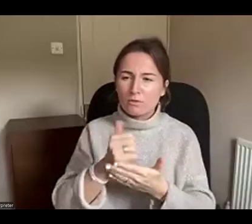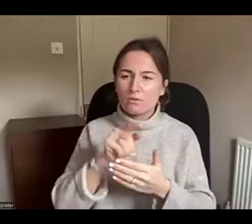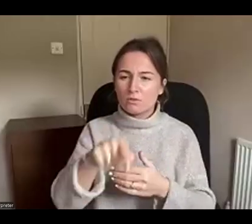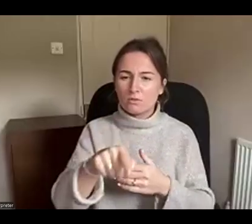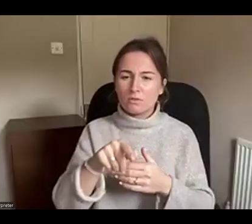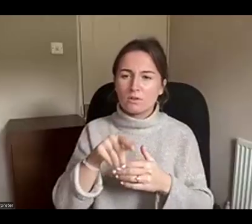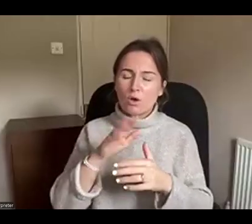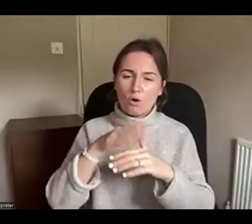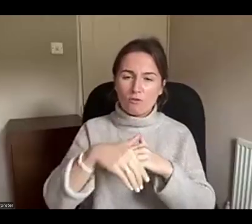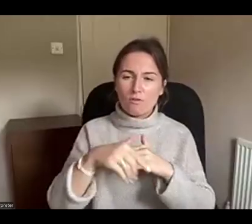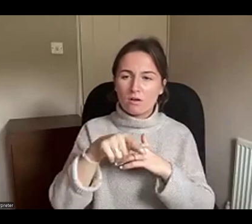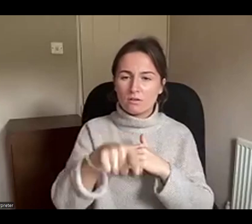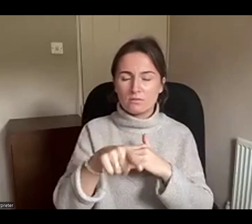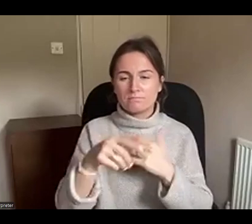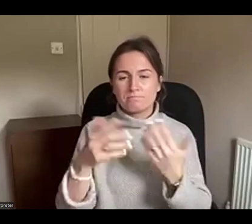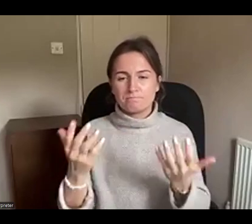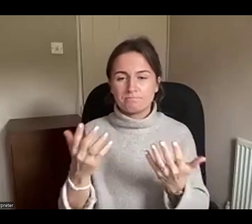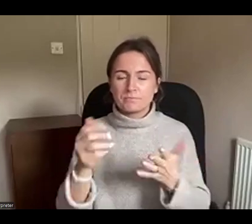could start to think about